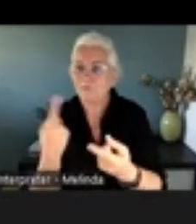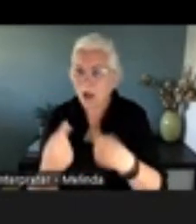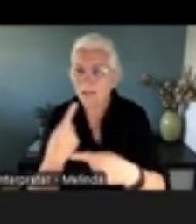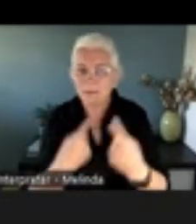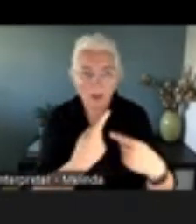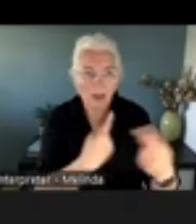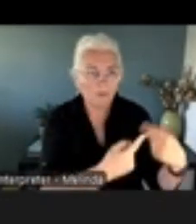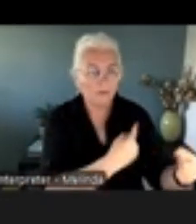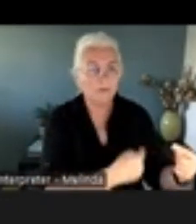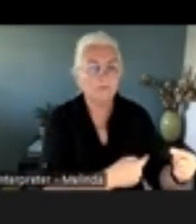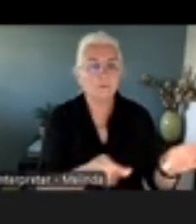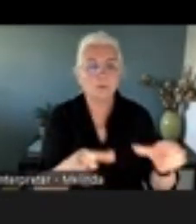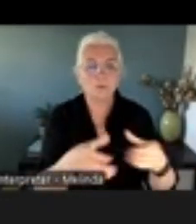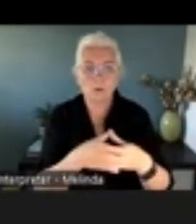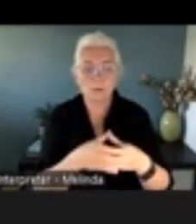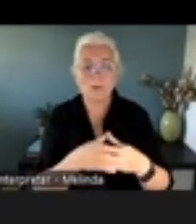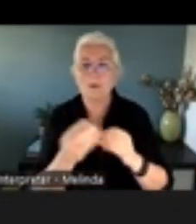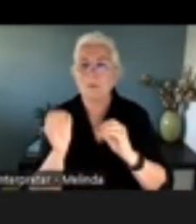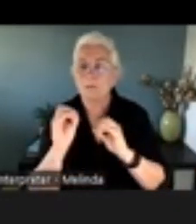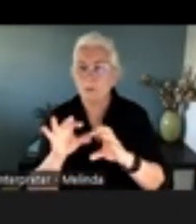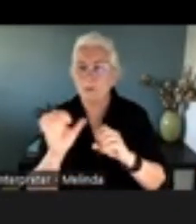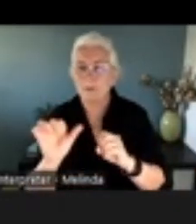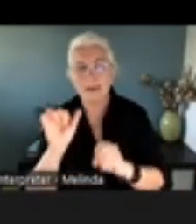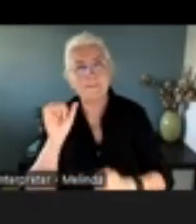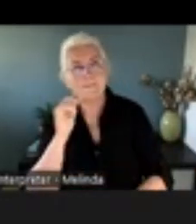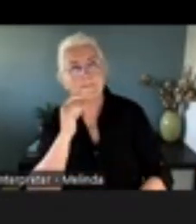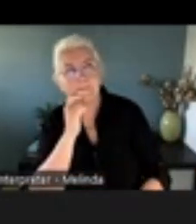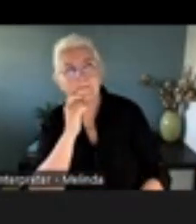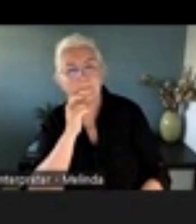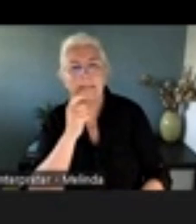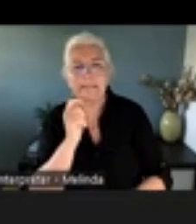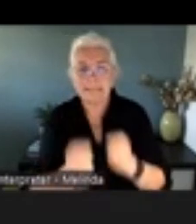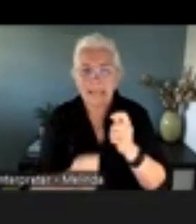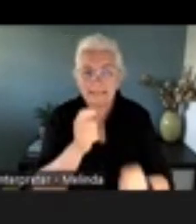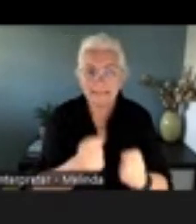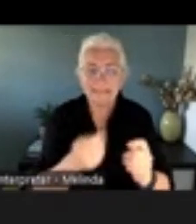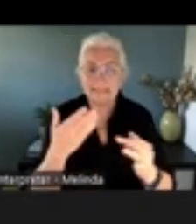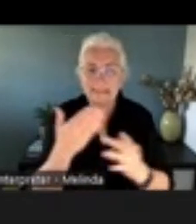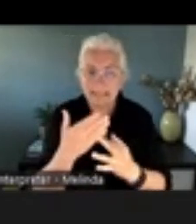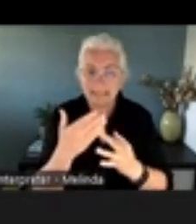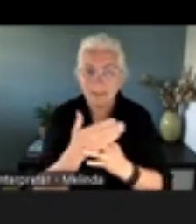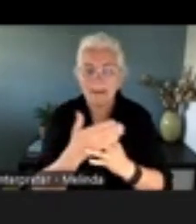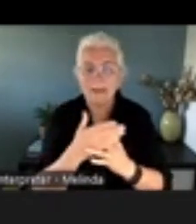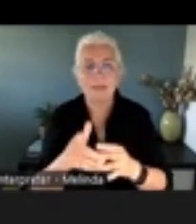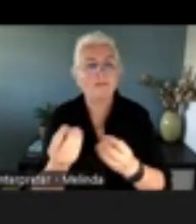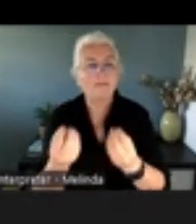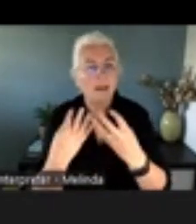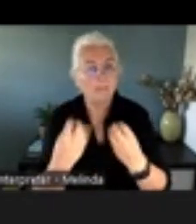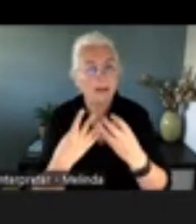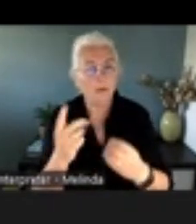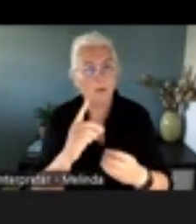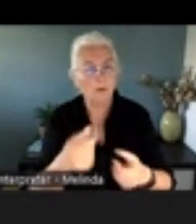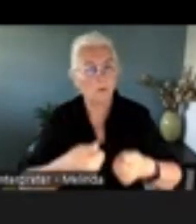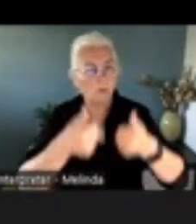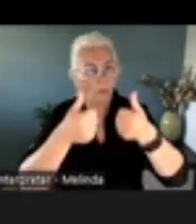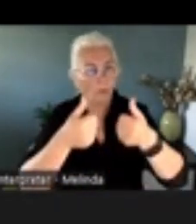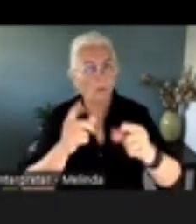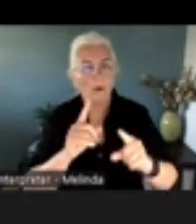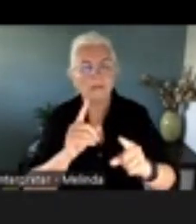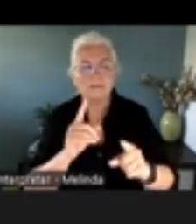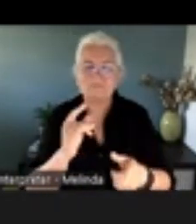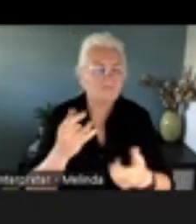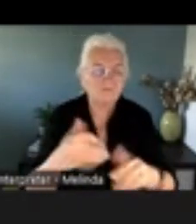group's input, their insights, their testing of accessibility measures, their feedback about what works and what doesn't